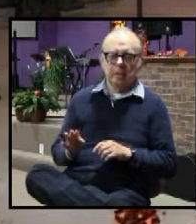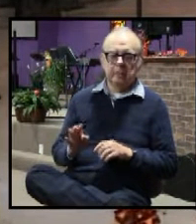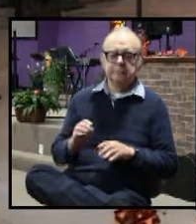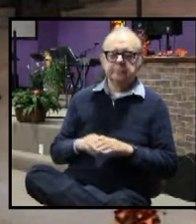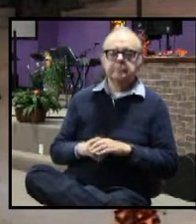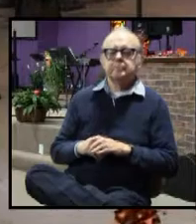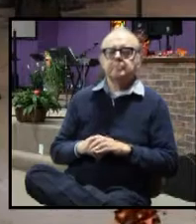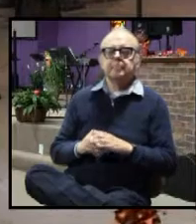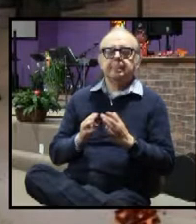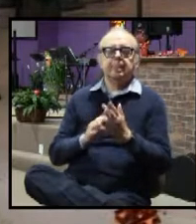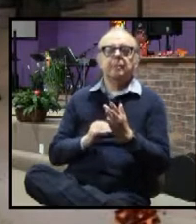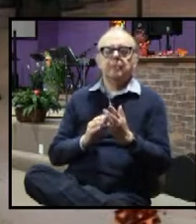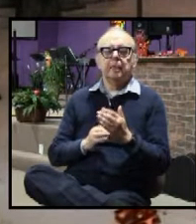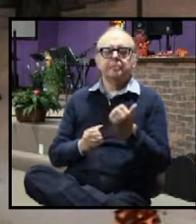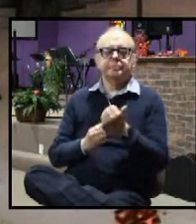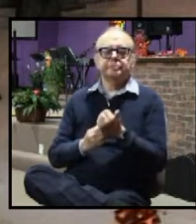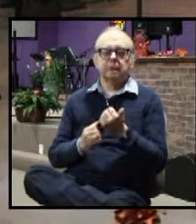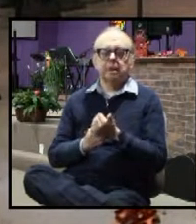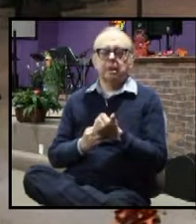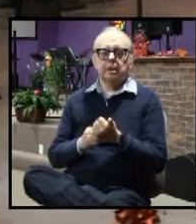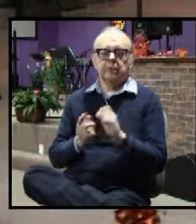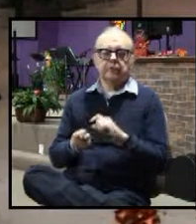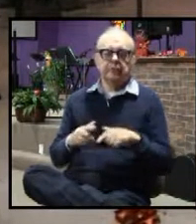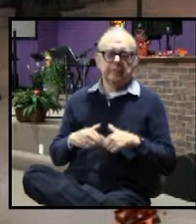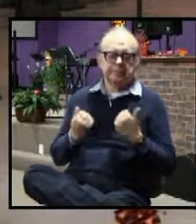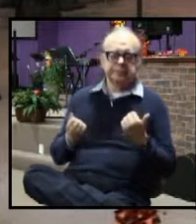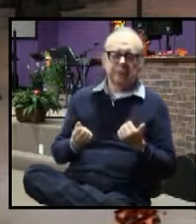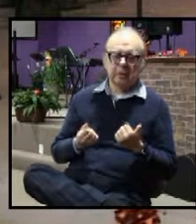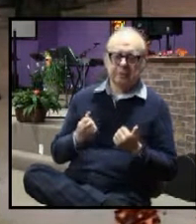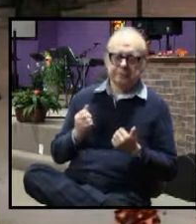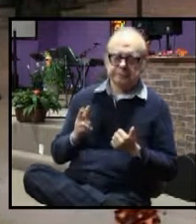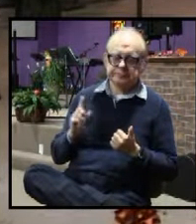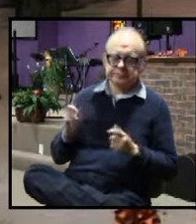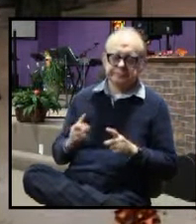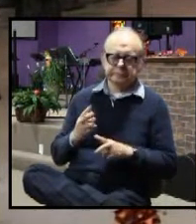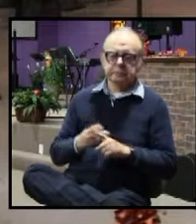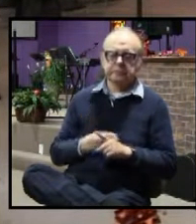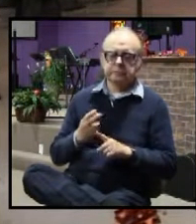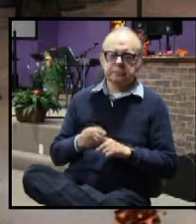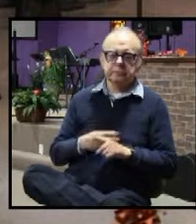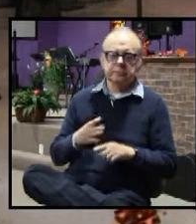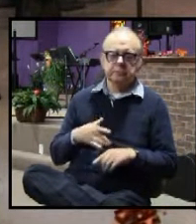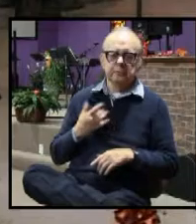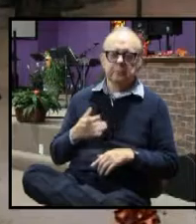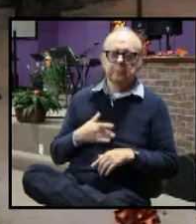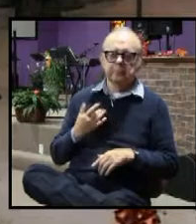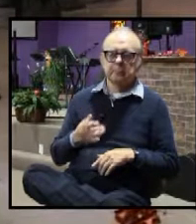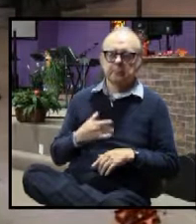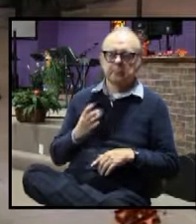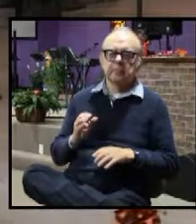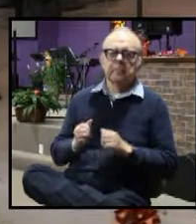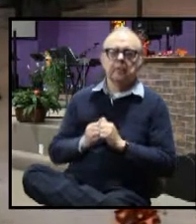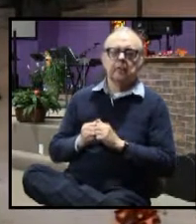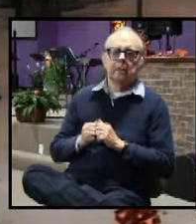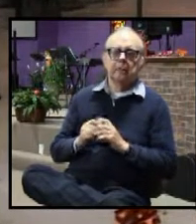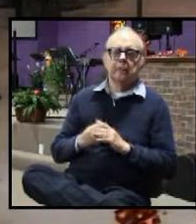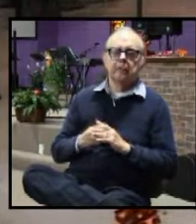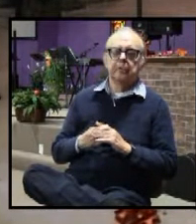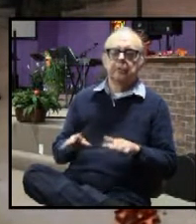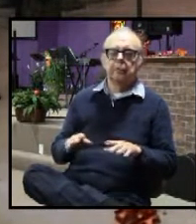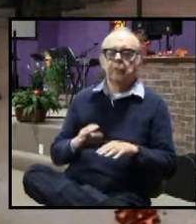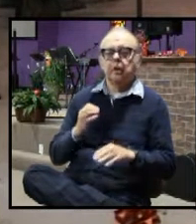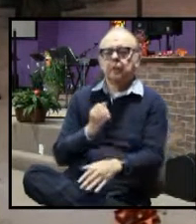I enrolled in medical assisting school and I began doing okay in my life. However, 2.5 months after completing the rehab program, I thought I all had it together and I